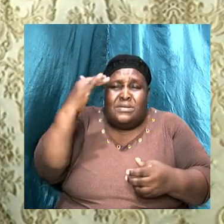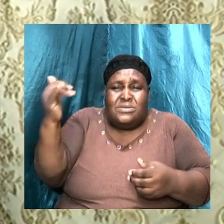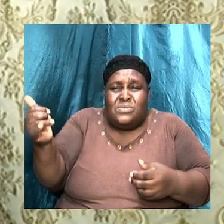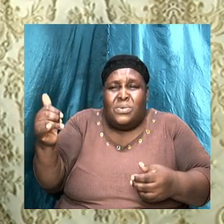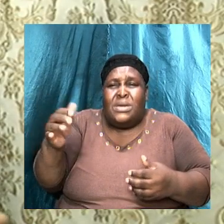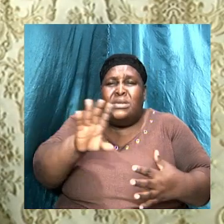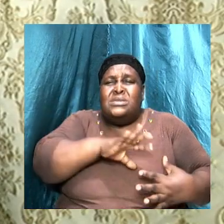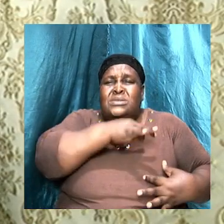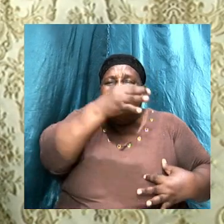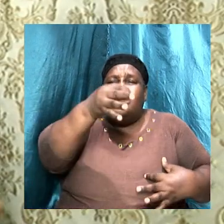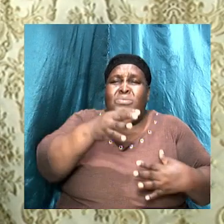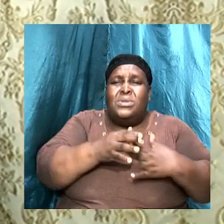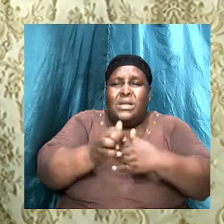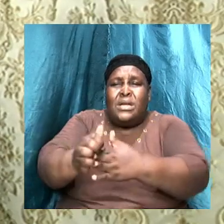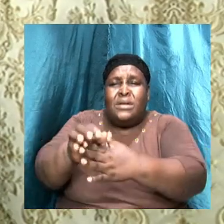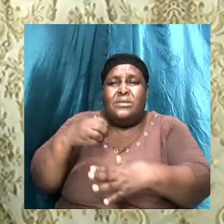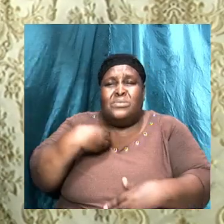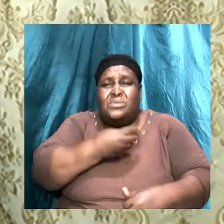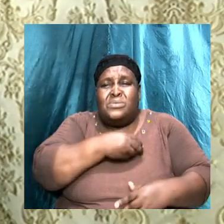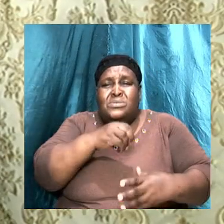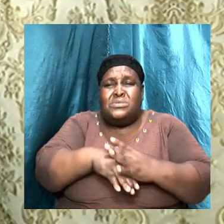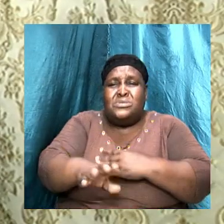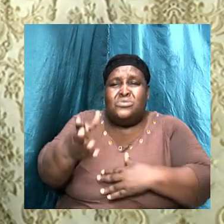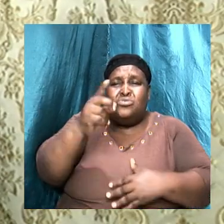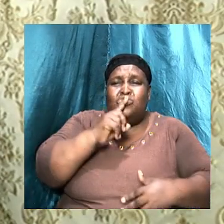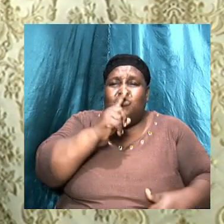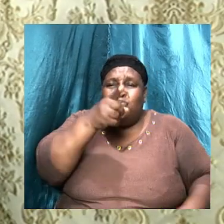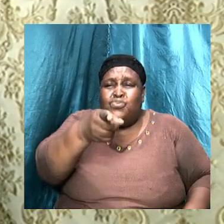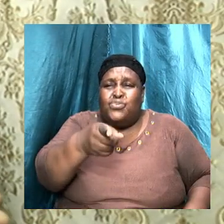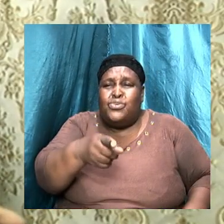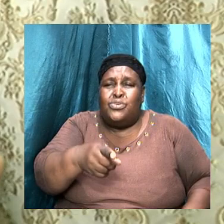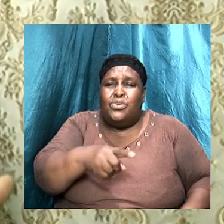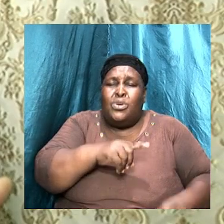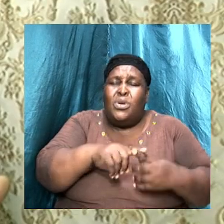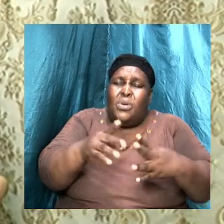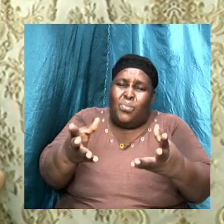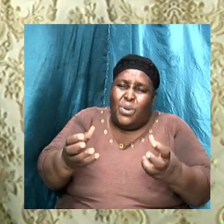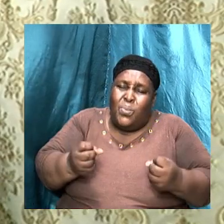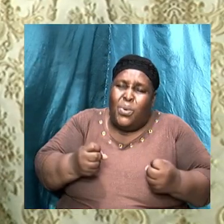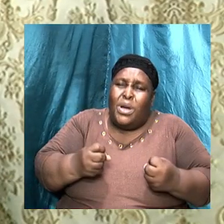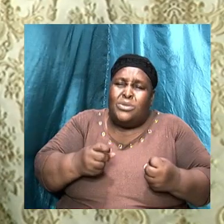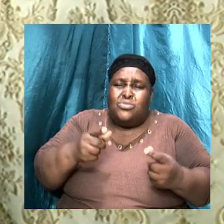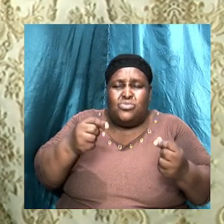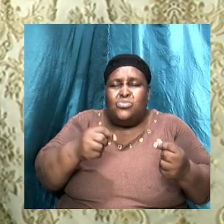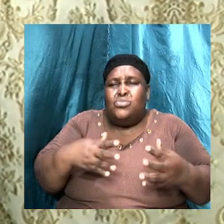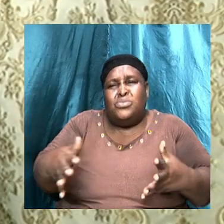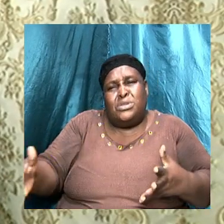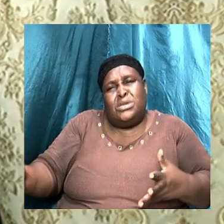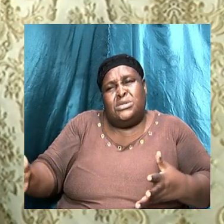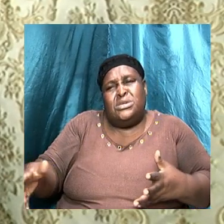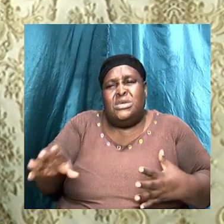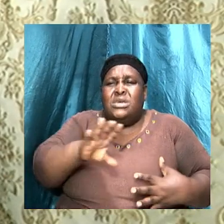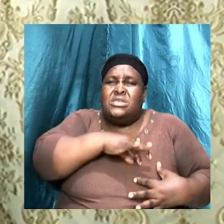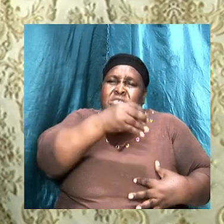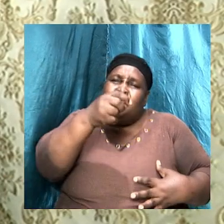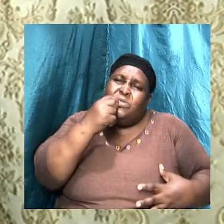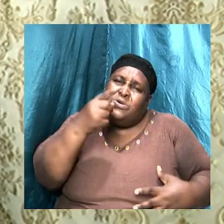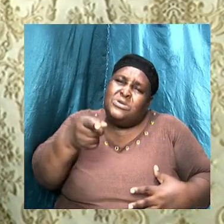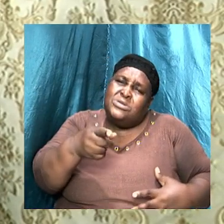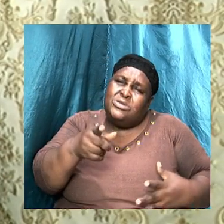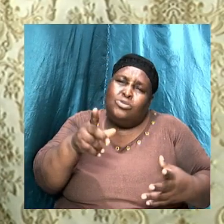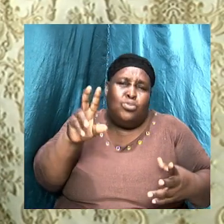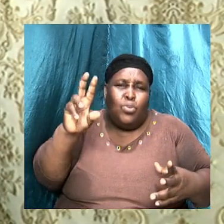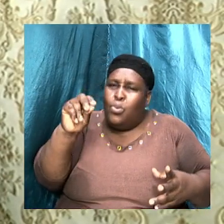guide us into truth when we want to do things the Spirit says look here don't do that thing